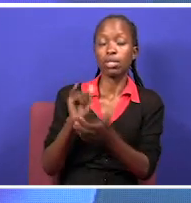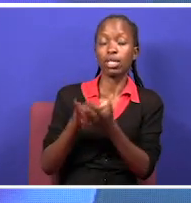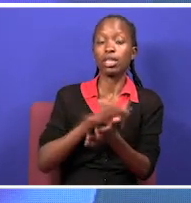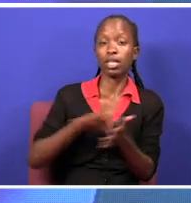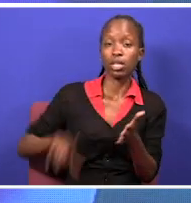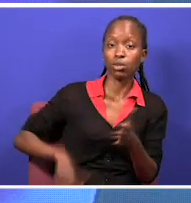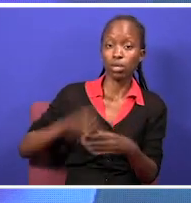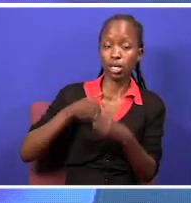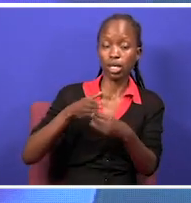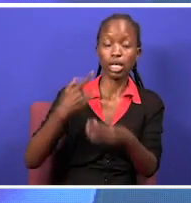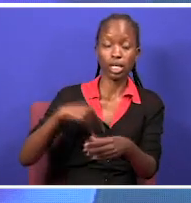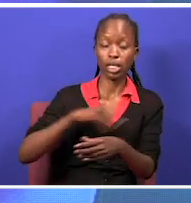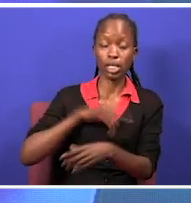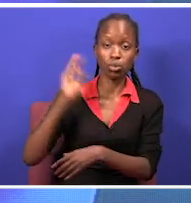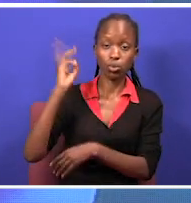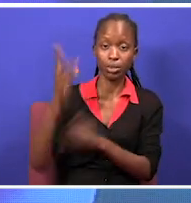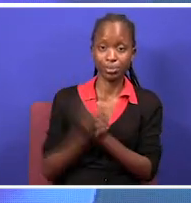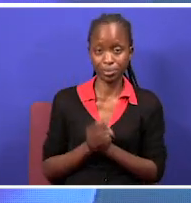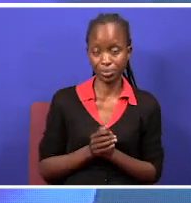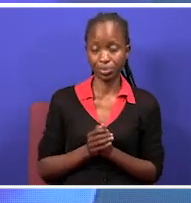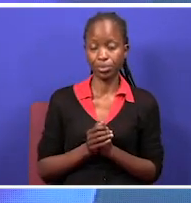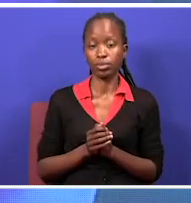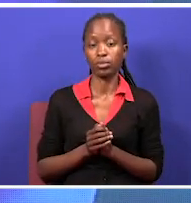will guide us through.